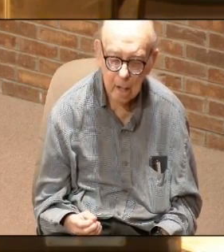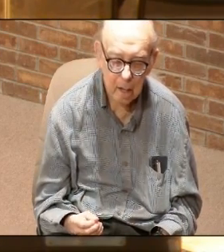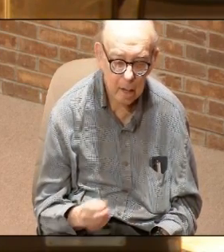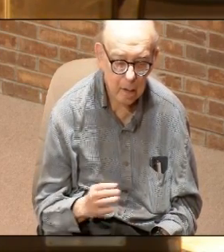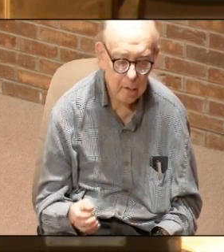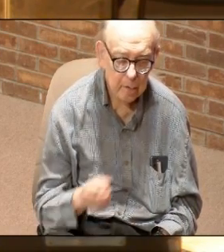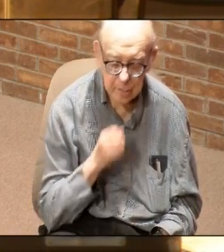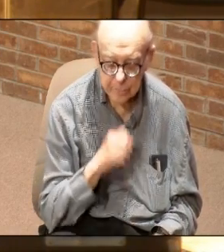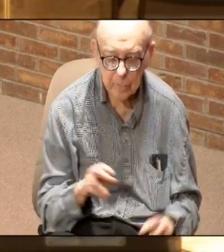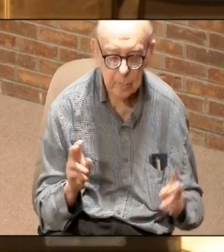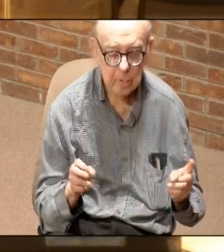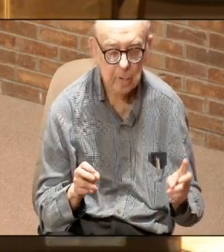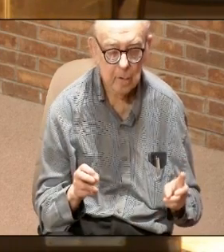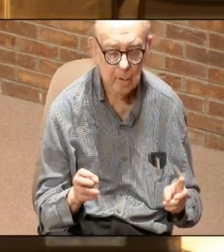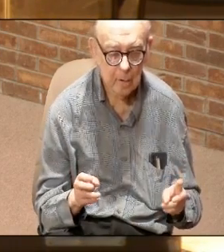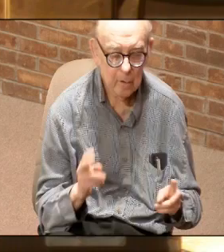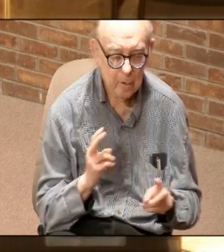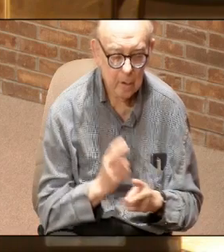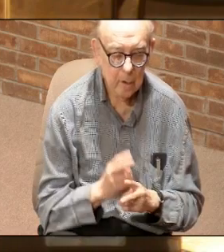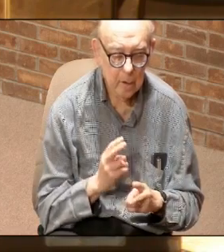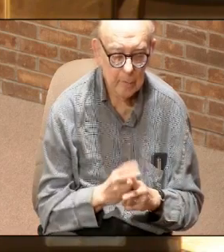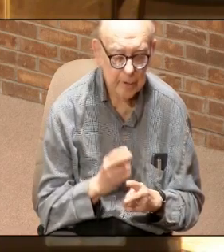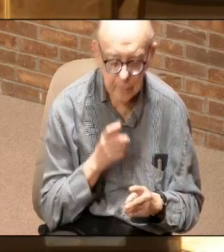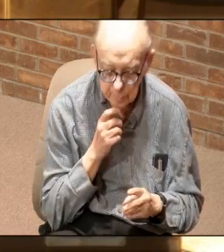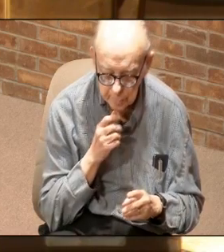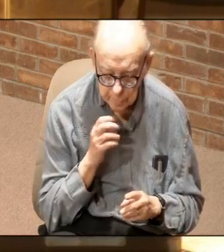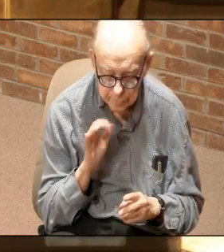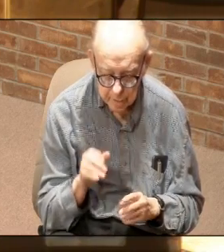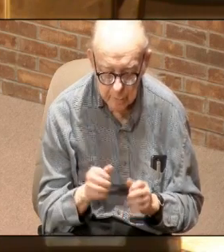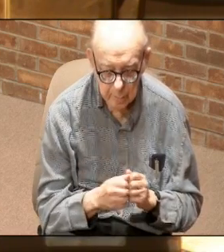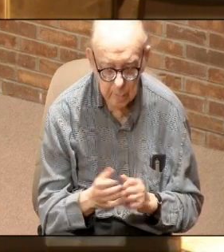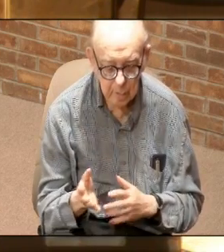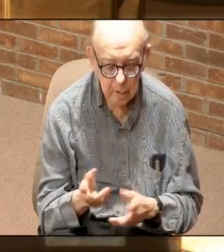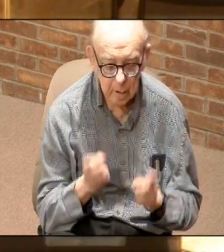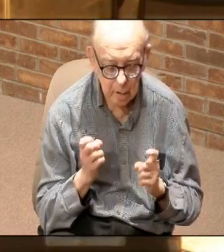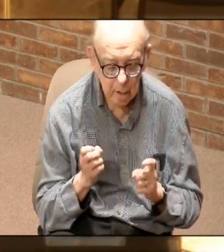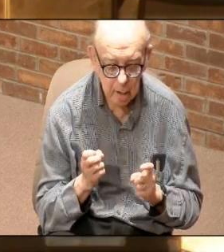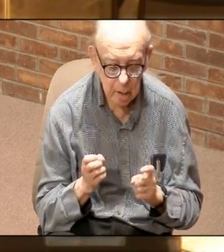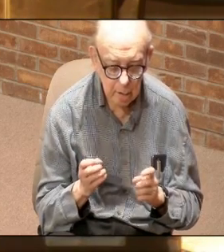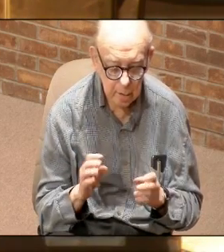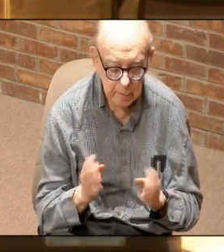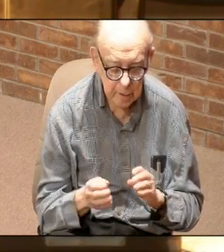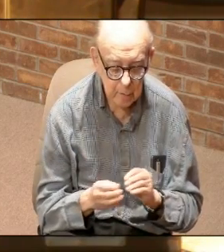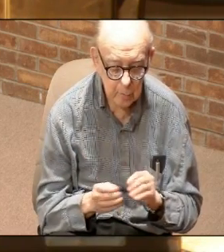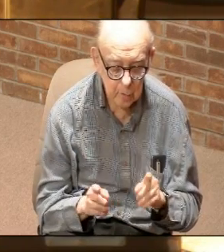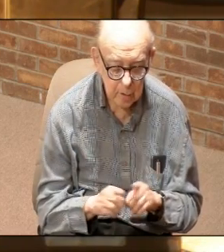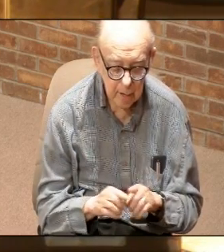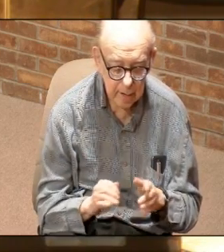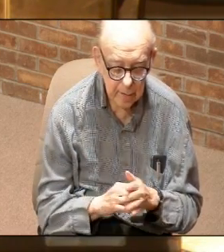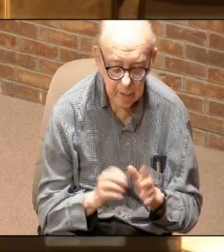There's the old saying, be careful who you hang around with, because all of a sudden you become more like them.